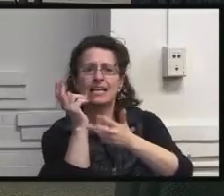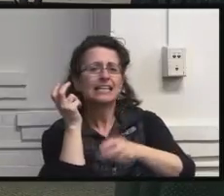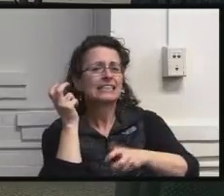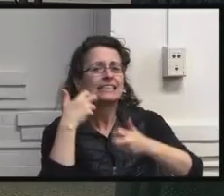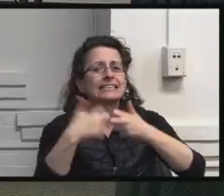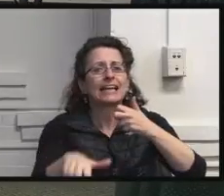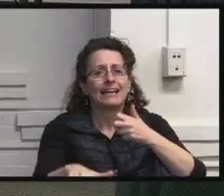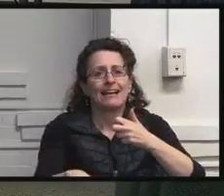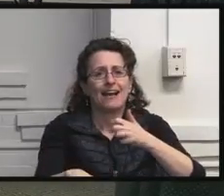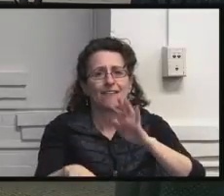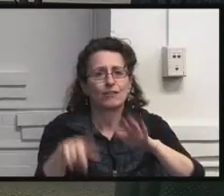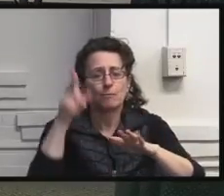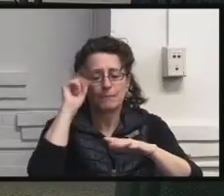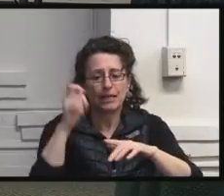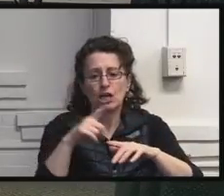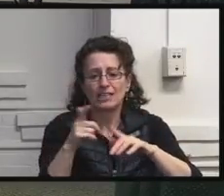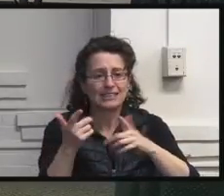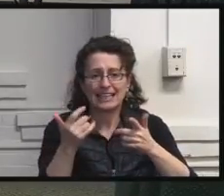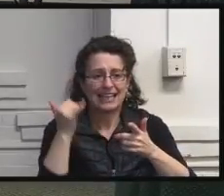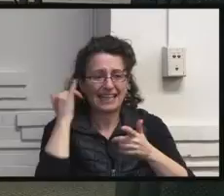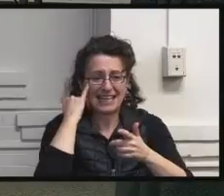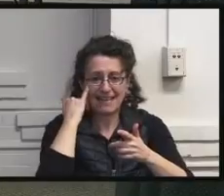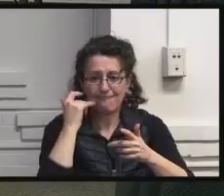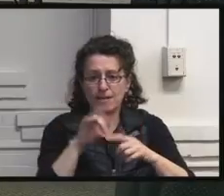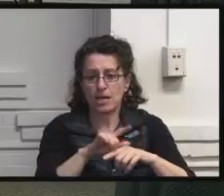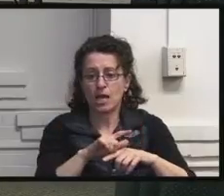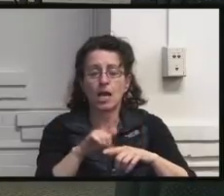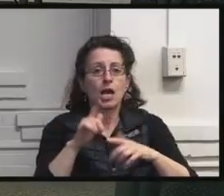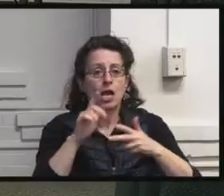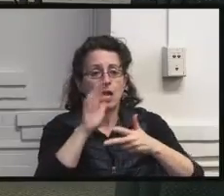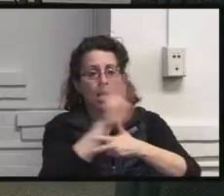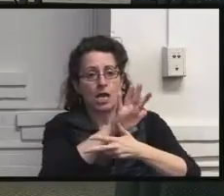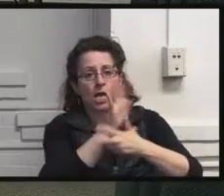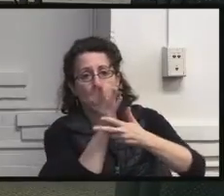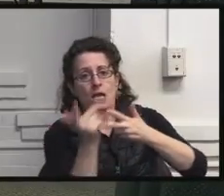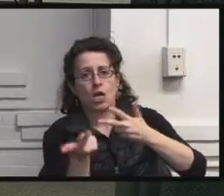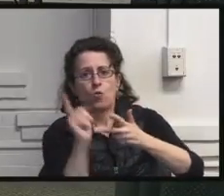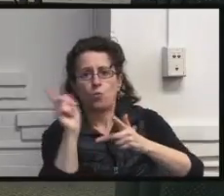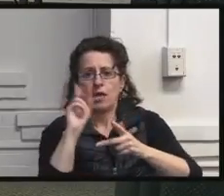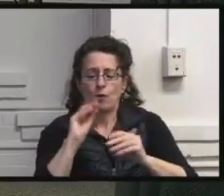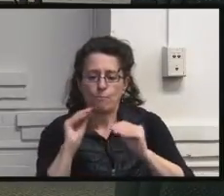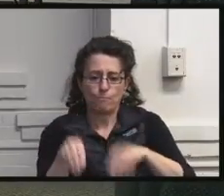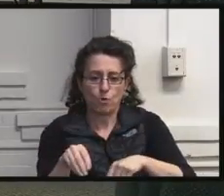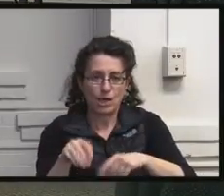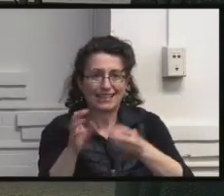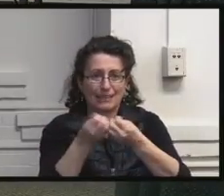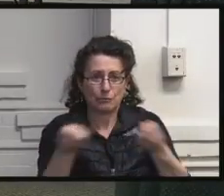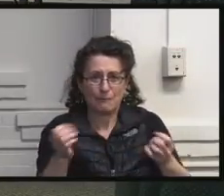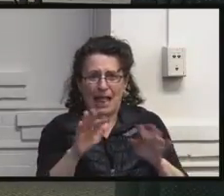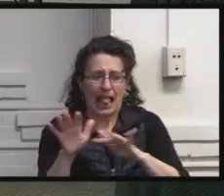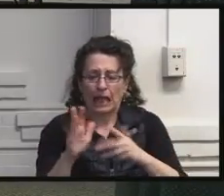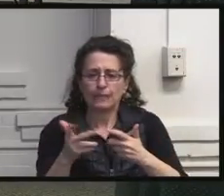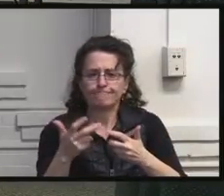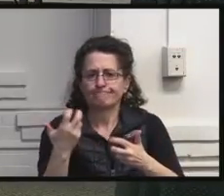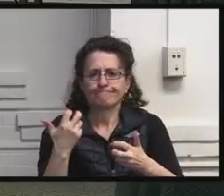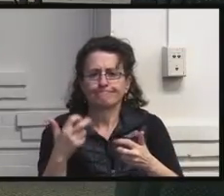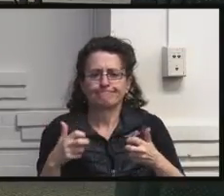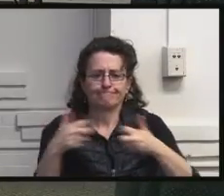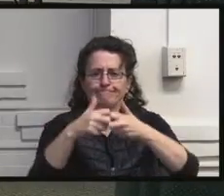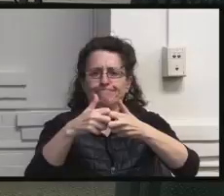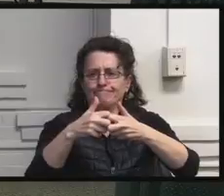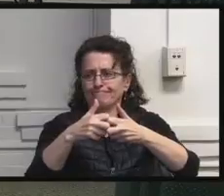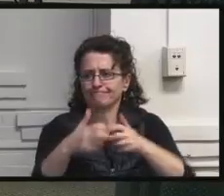side. They really have no place to put equipment. So this site is particularly challenging for that type of construction.